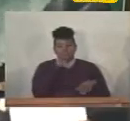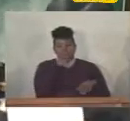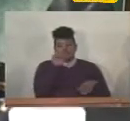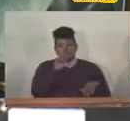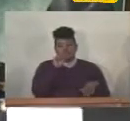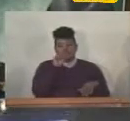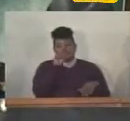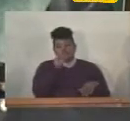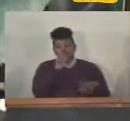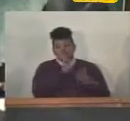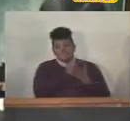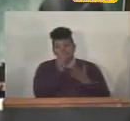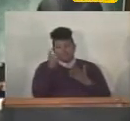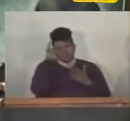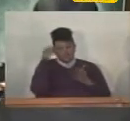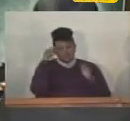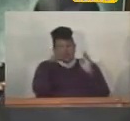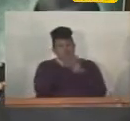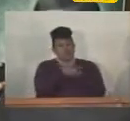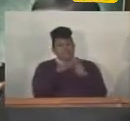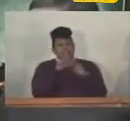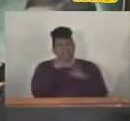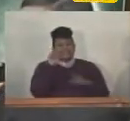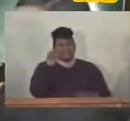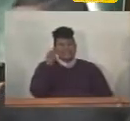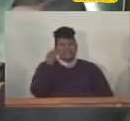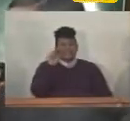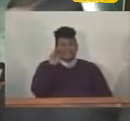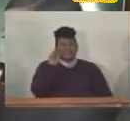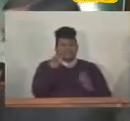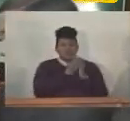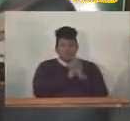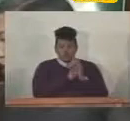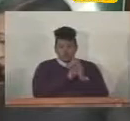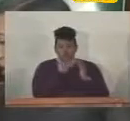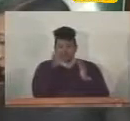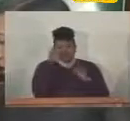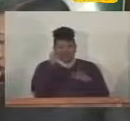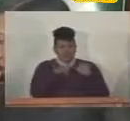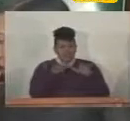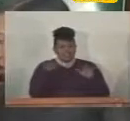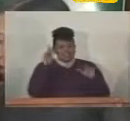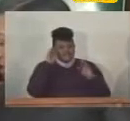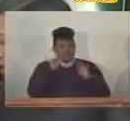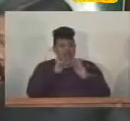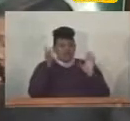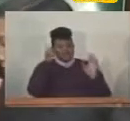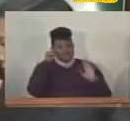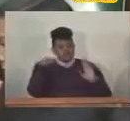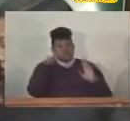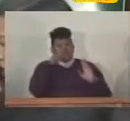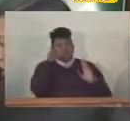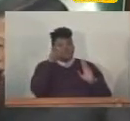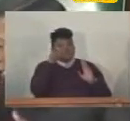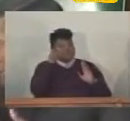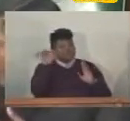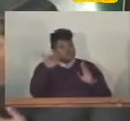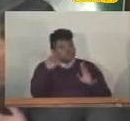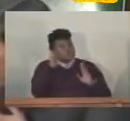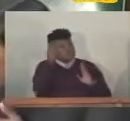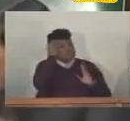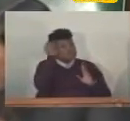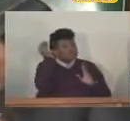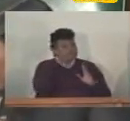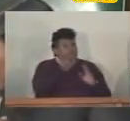Mr. President, I wish to thank all members of the Senate who contributed to the